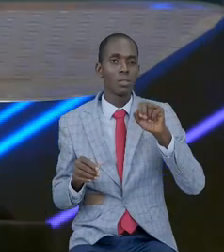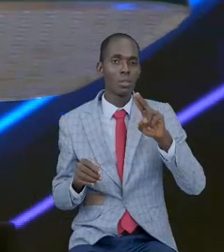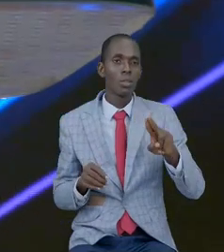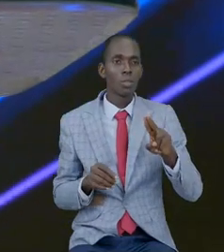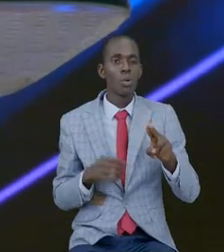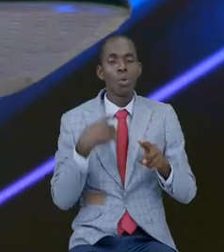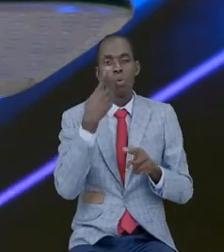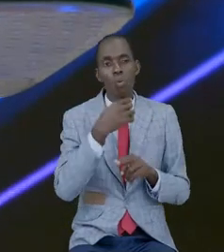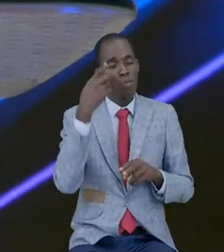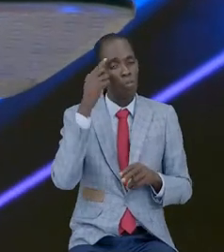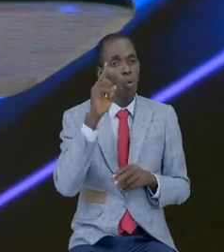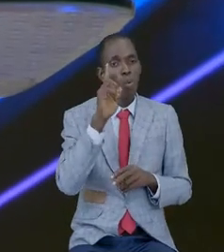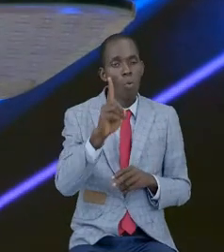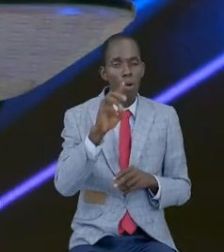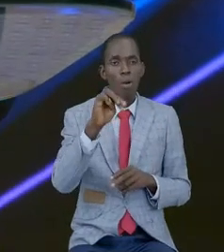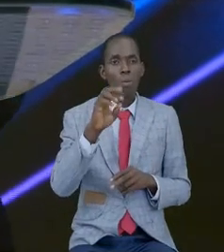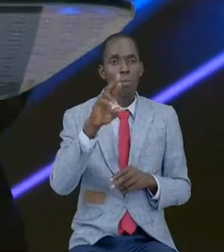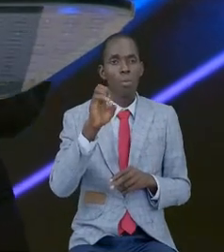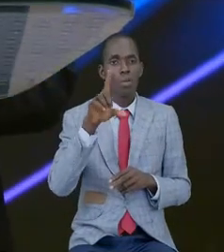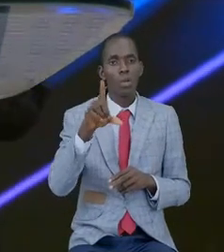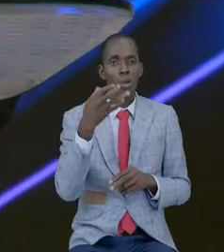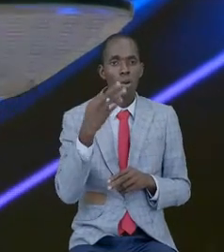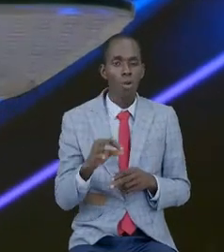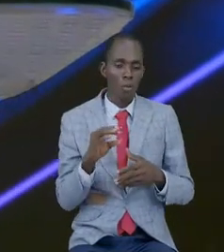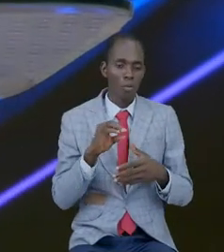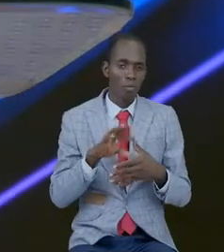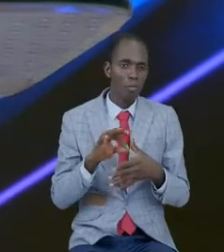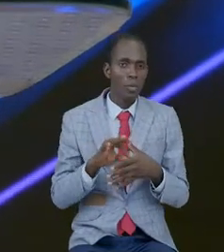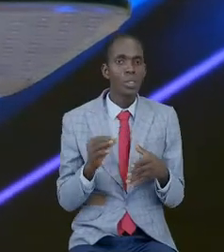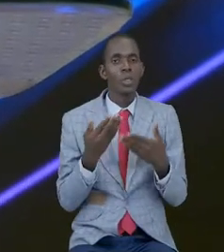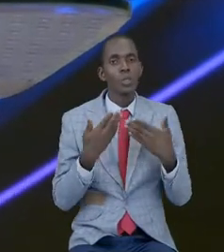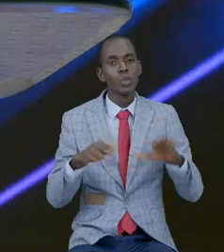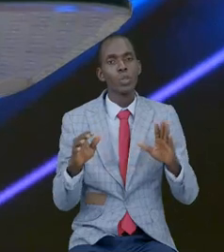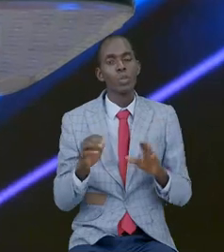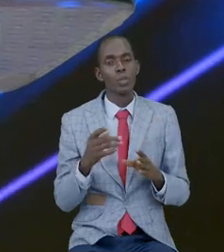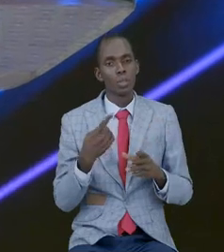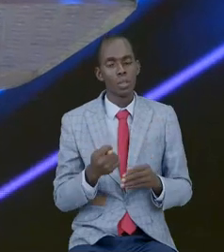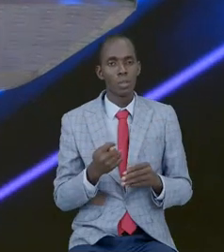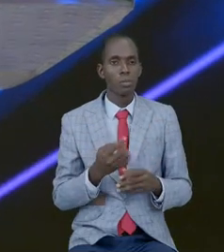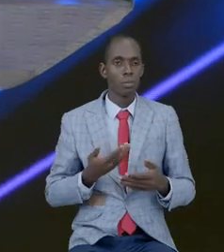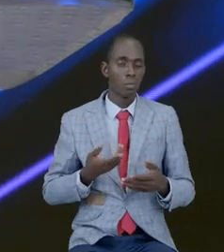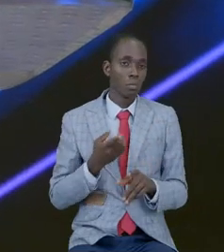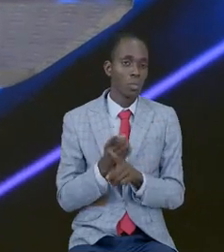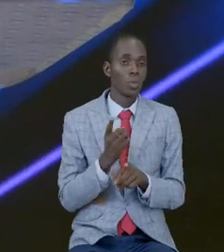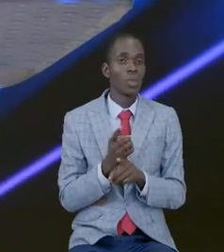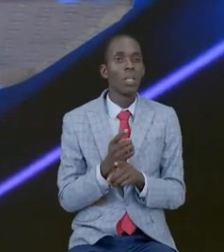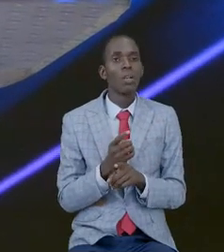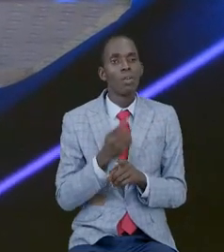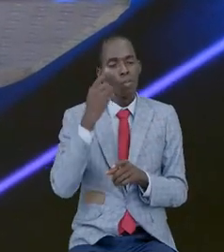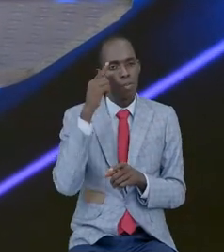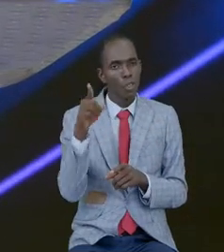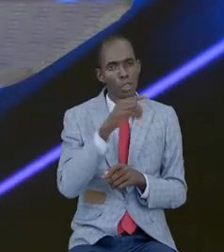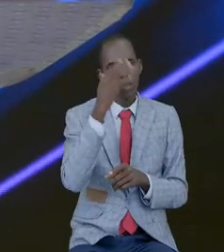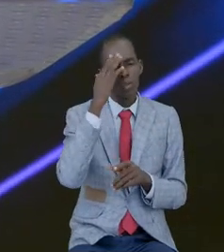soldie is bathroom age 17 but you know how that actual